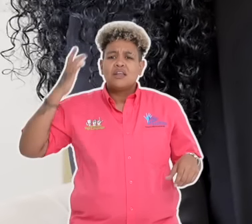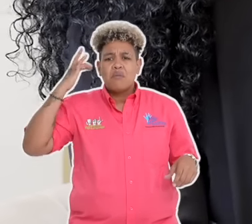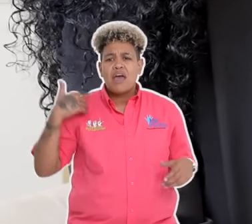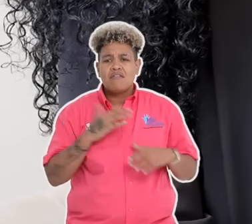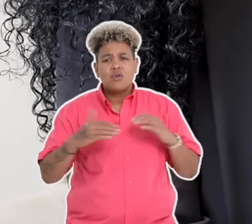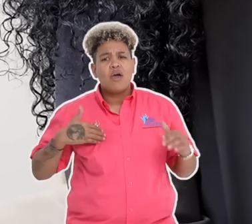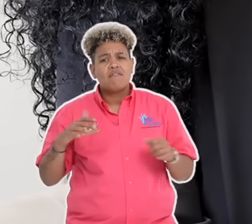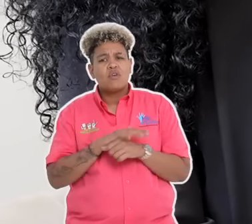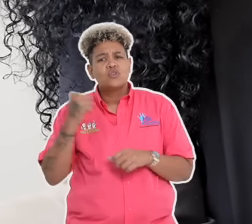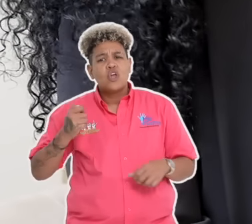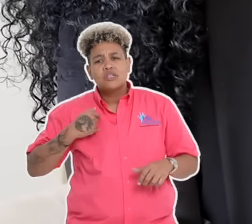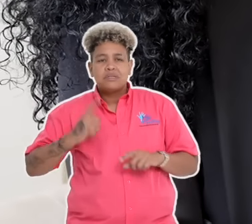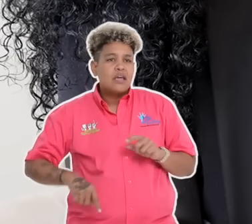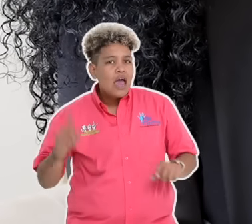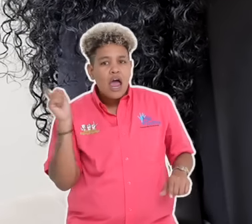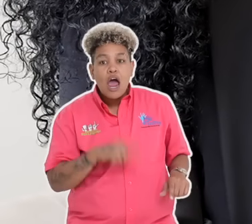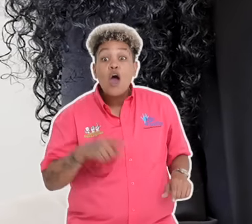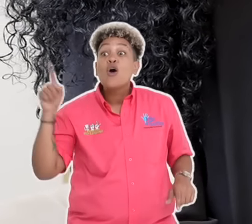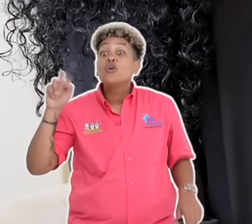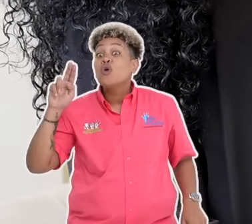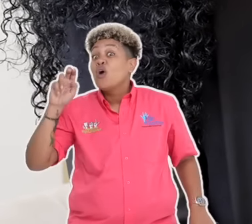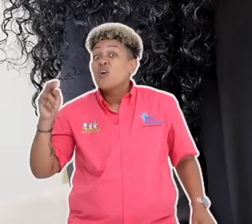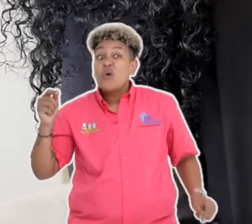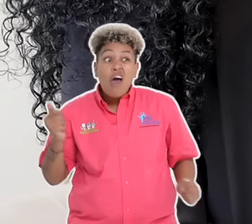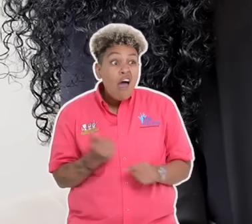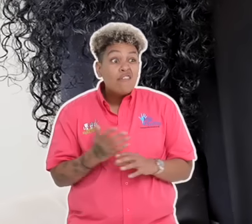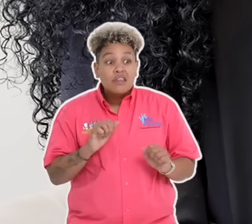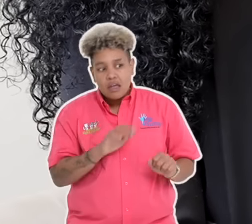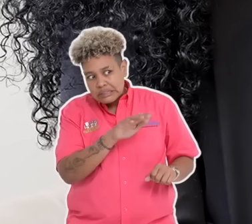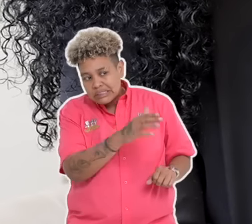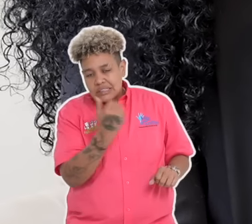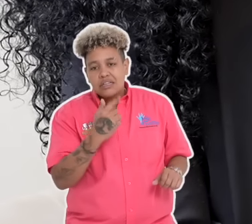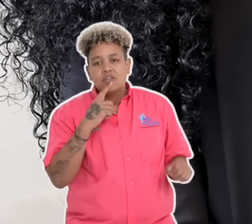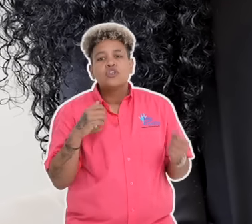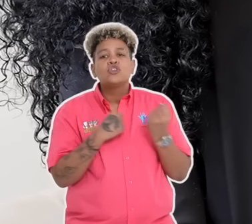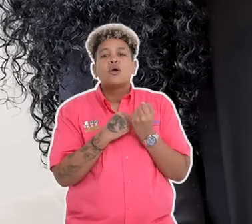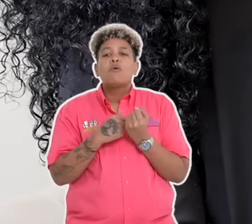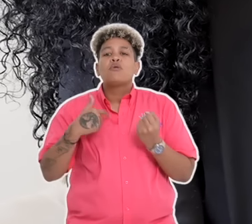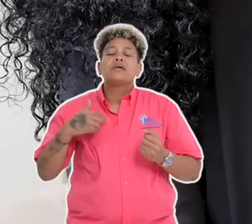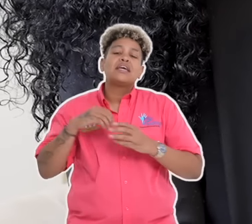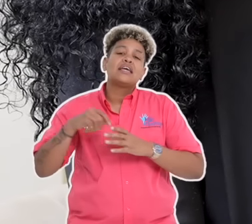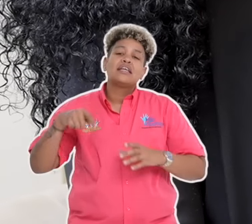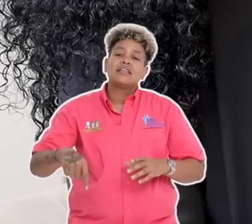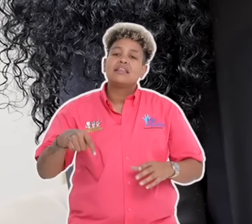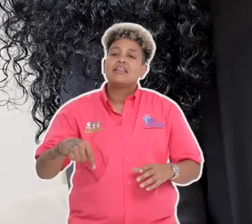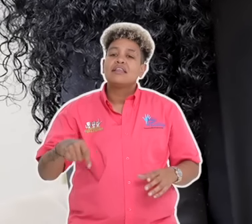needed, because if I didn't have a full scholarship, I couldn't have gone there. And they did everything that they could to be able to support me